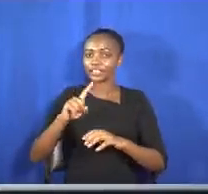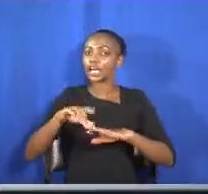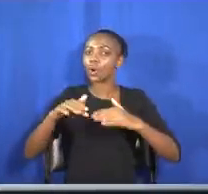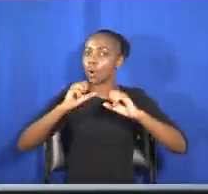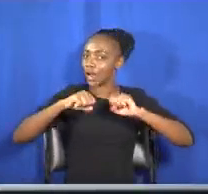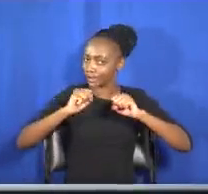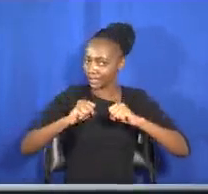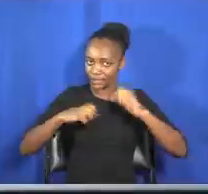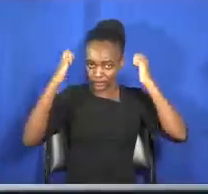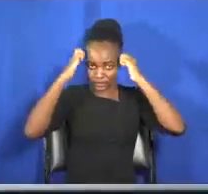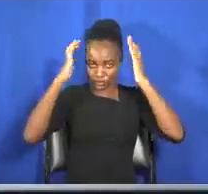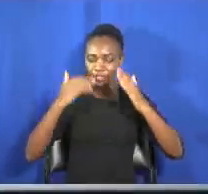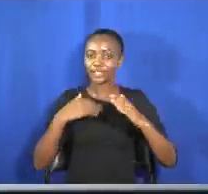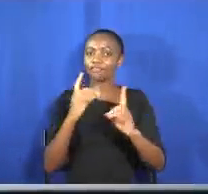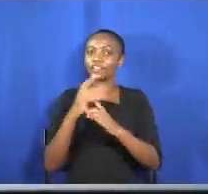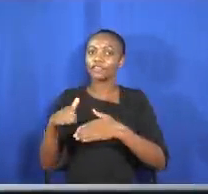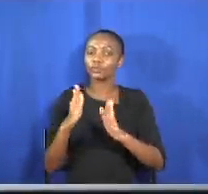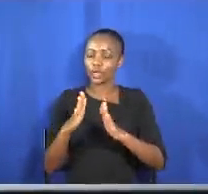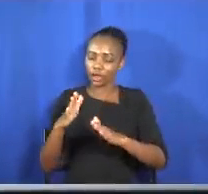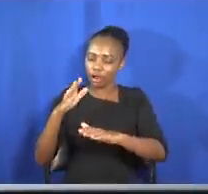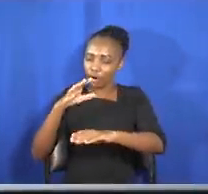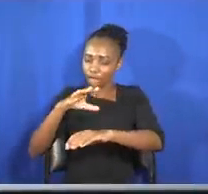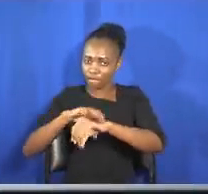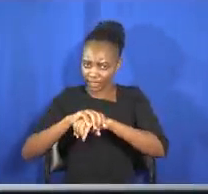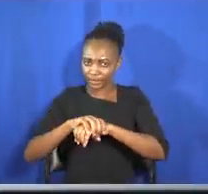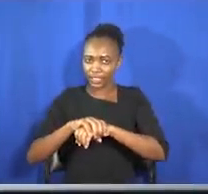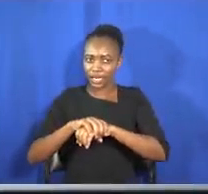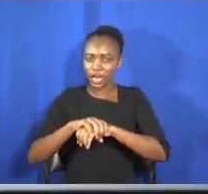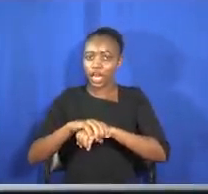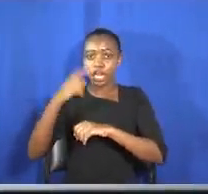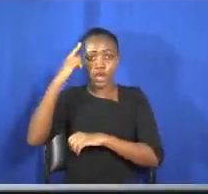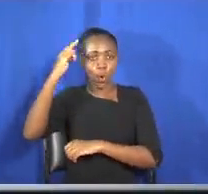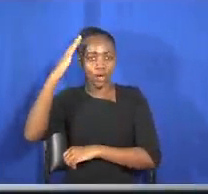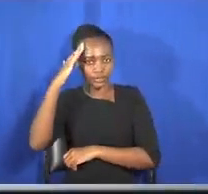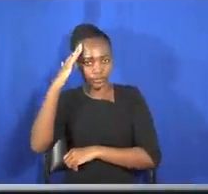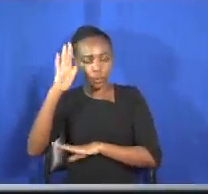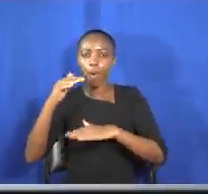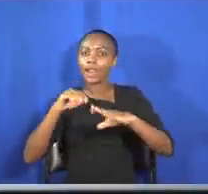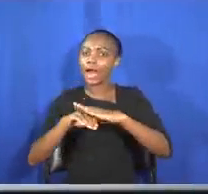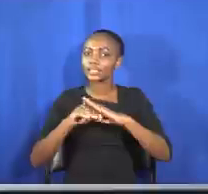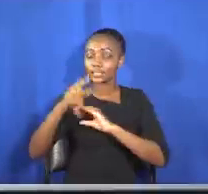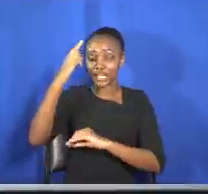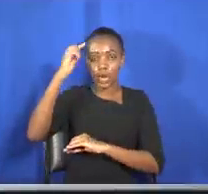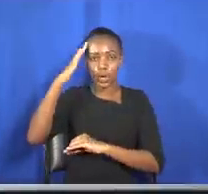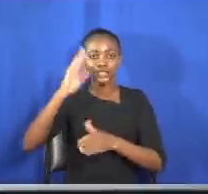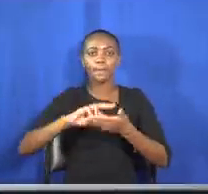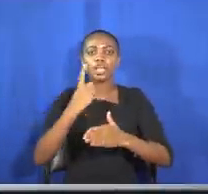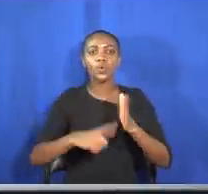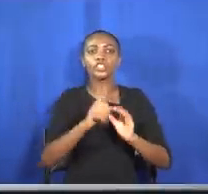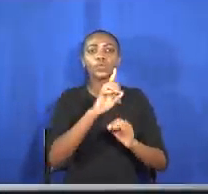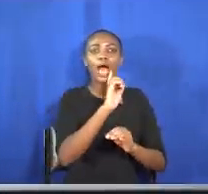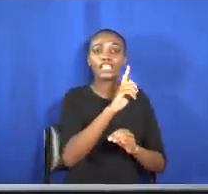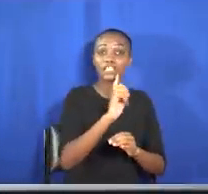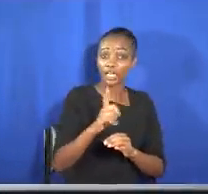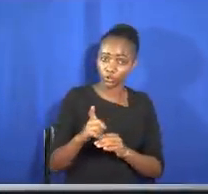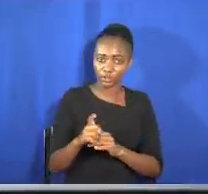different ways of acquiring knowledge, have different pace of acquiring instruction, of acquiring knowledge. Therefore, your instruction